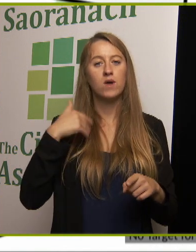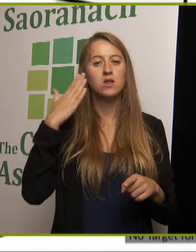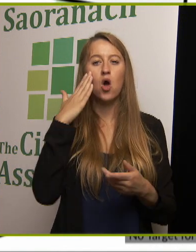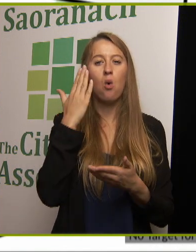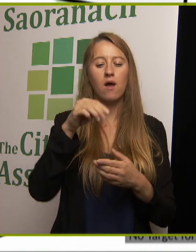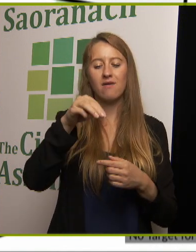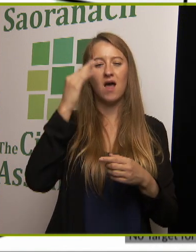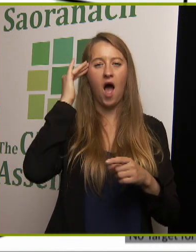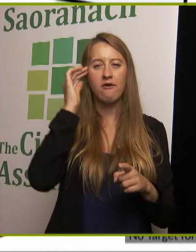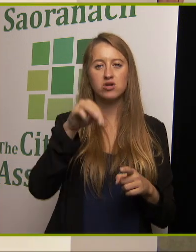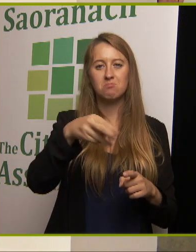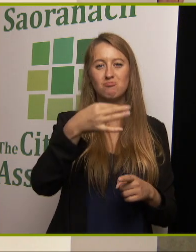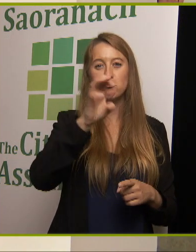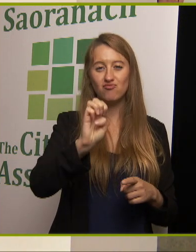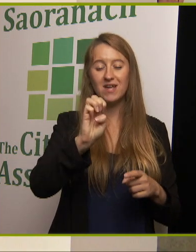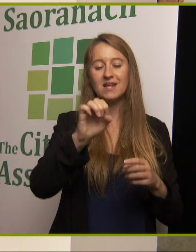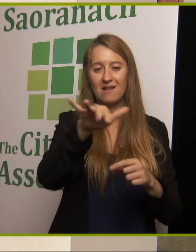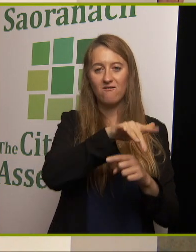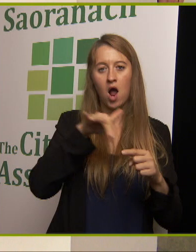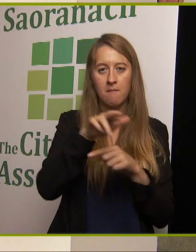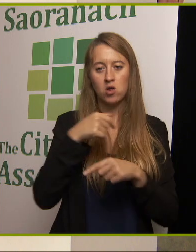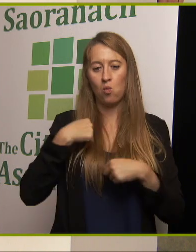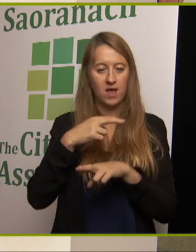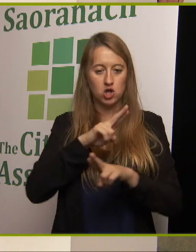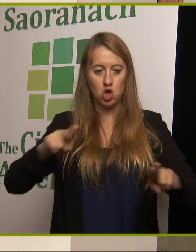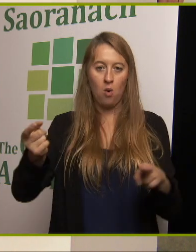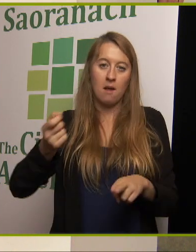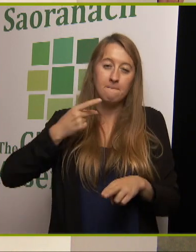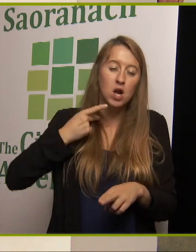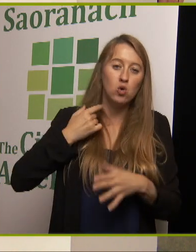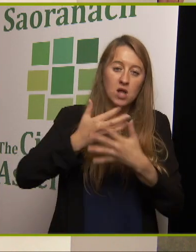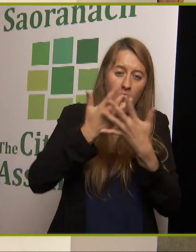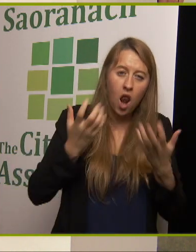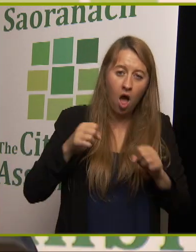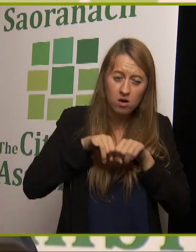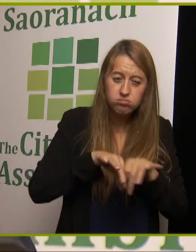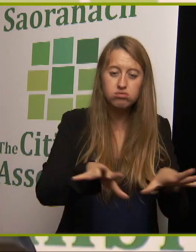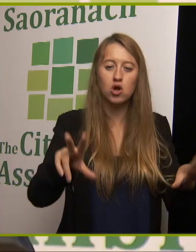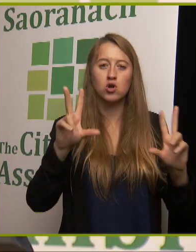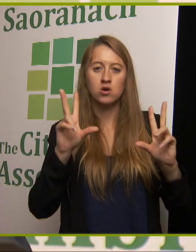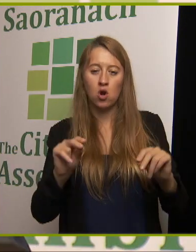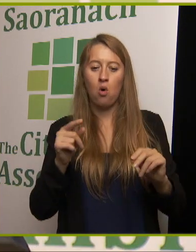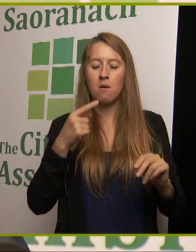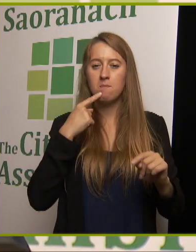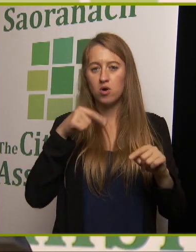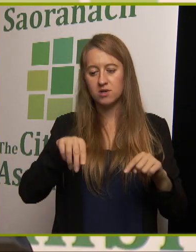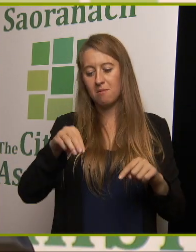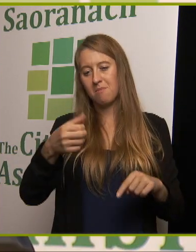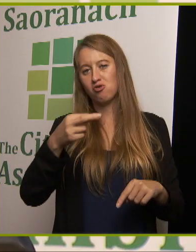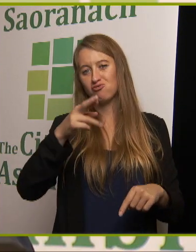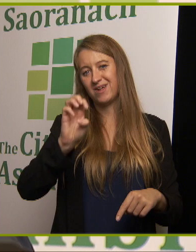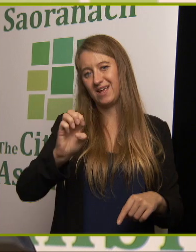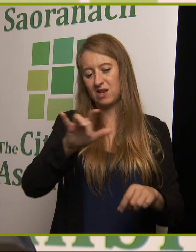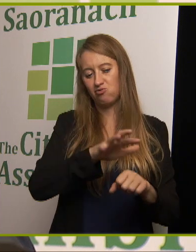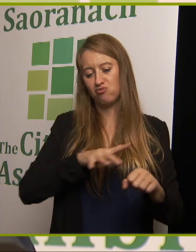marine environment. We certainly have coastal problems, which are addressed under the Water Framework Directive. But in the size of our marine region, there's